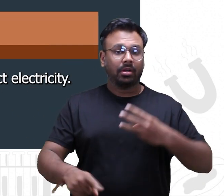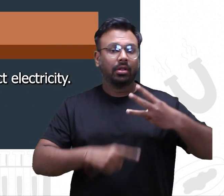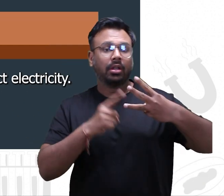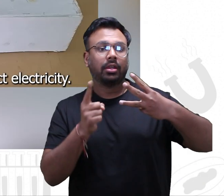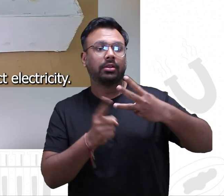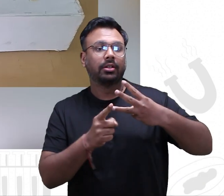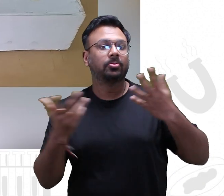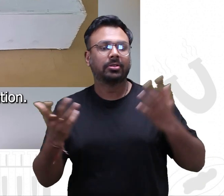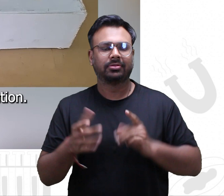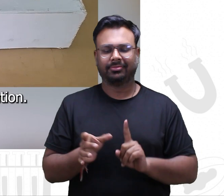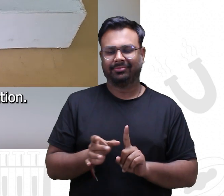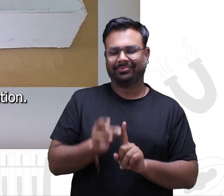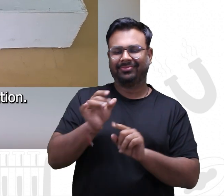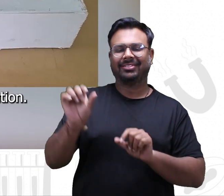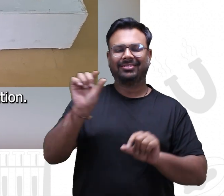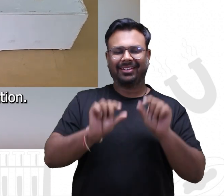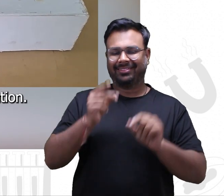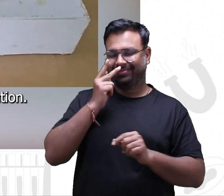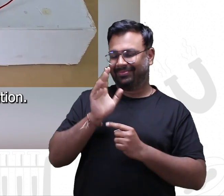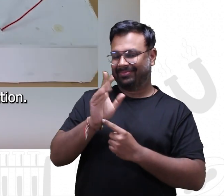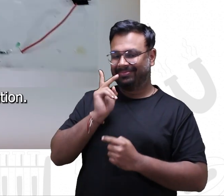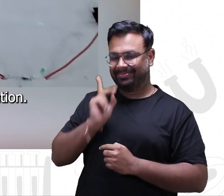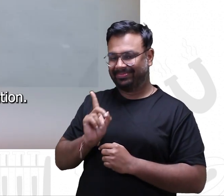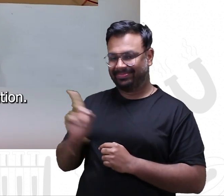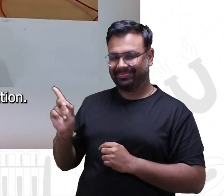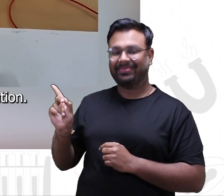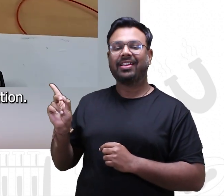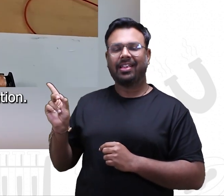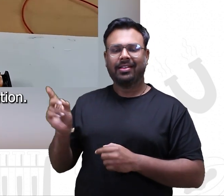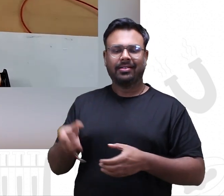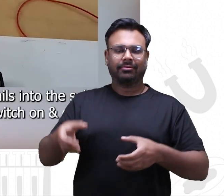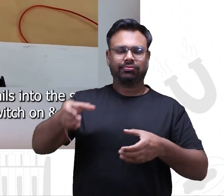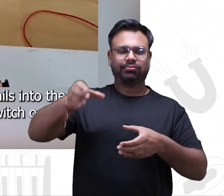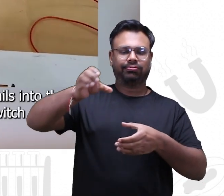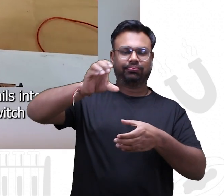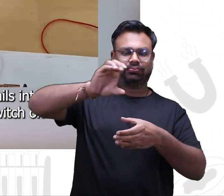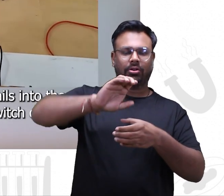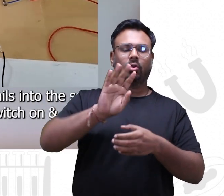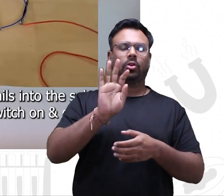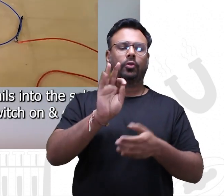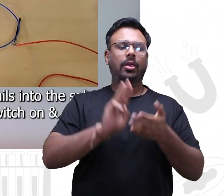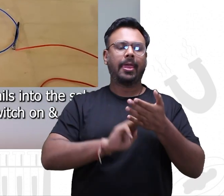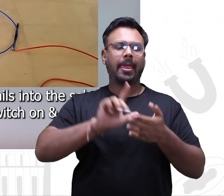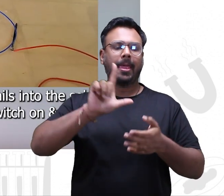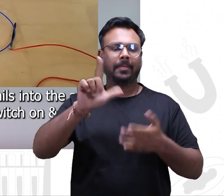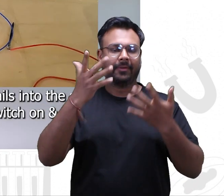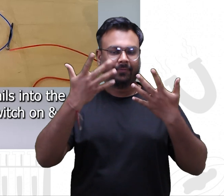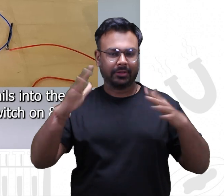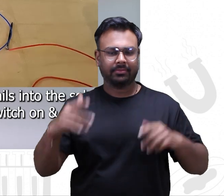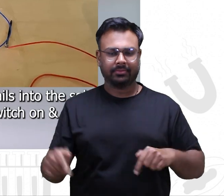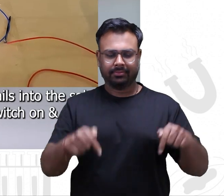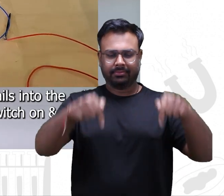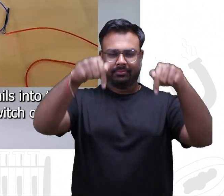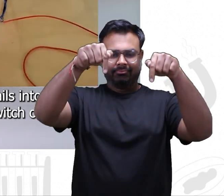electricity. Now for the third solution, we take glucose solution. Now add 40 ml of glucose solution to